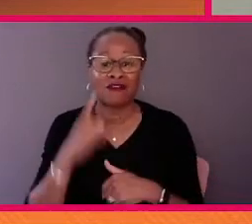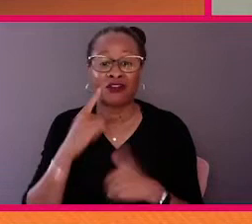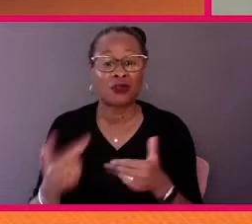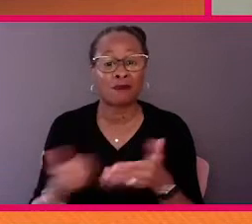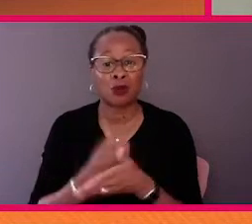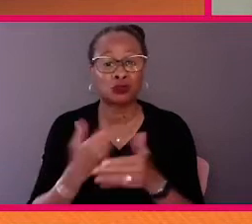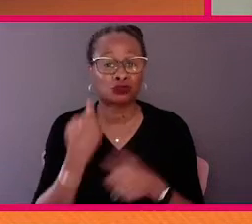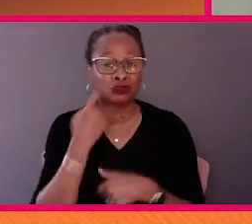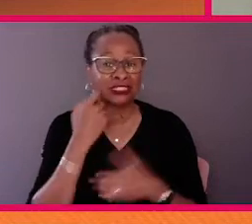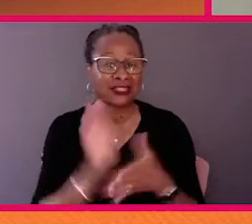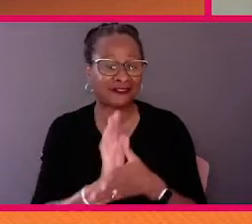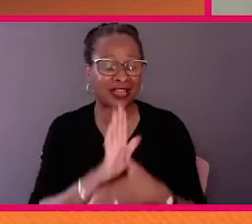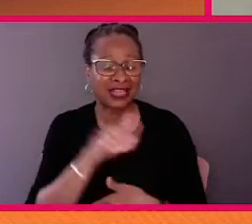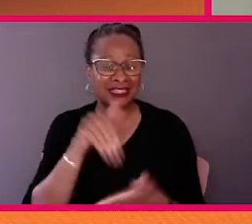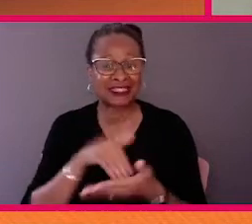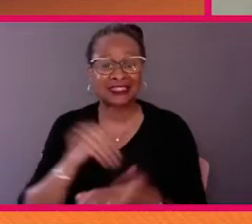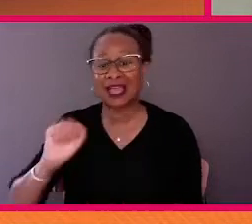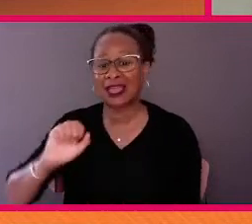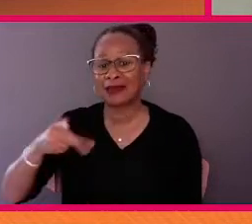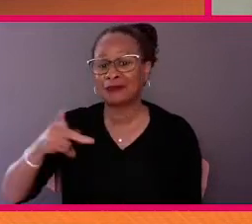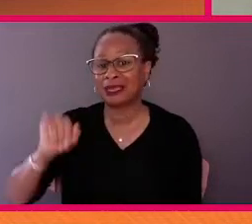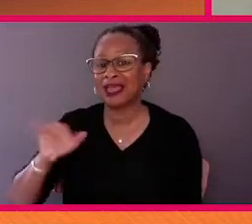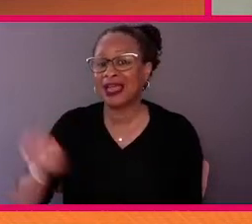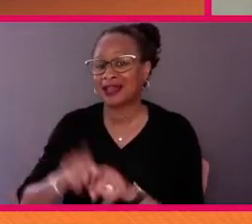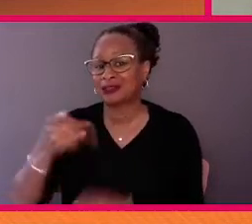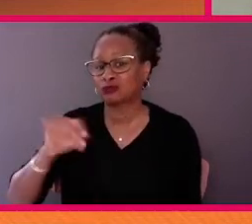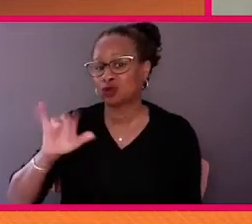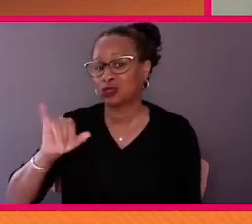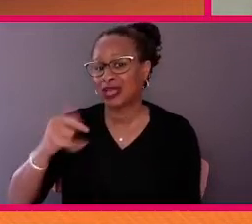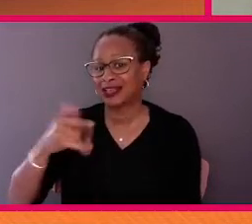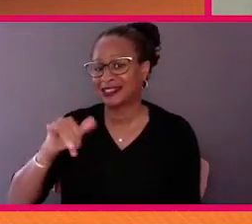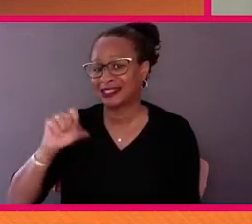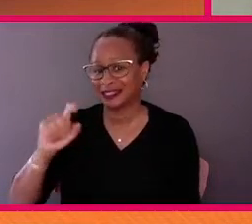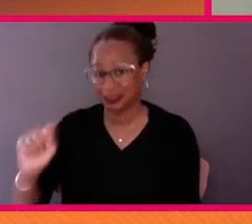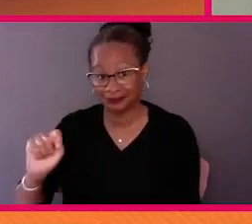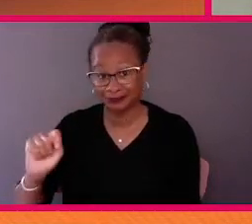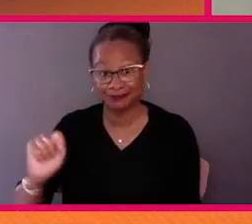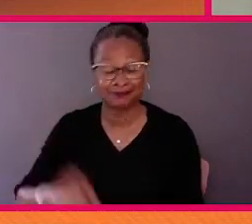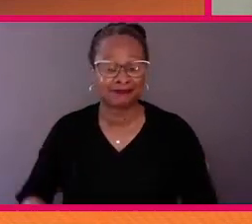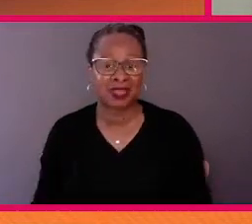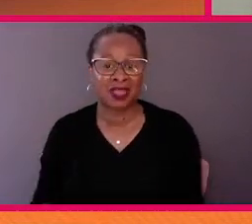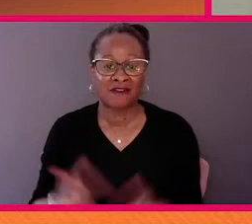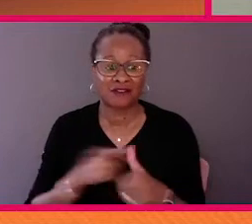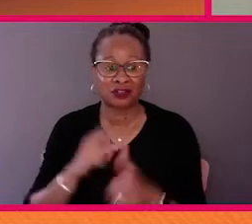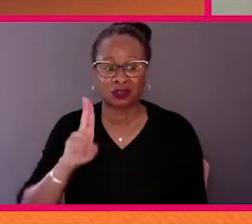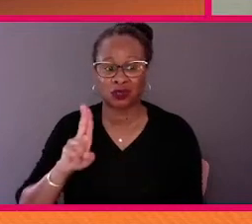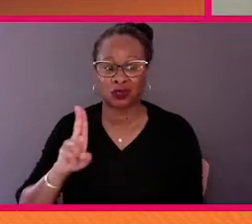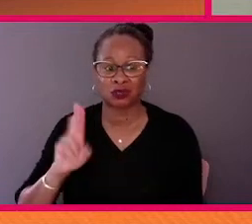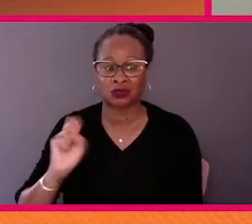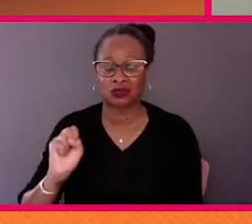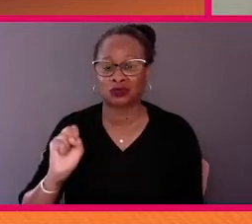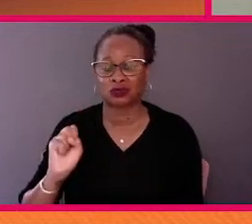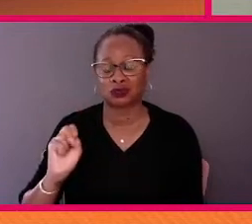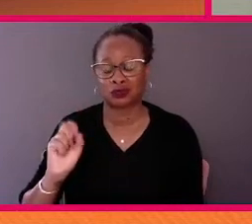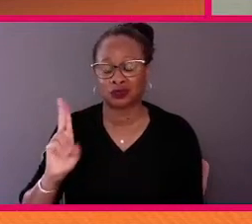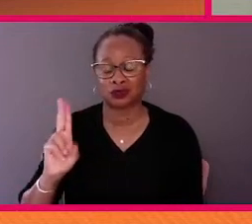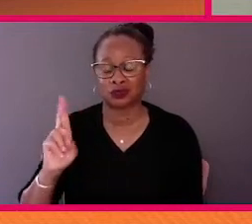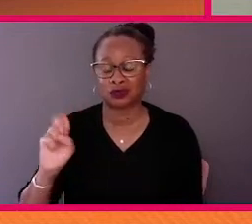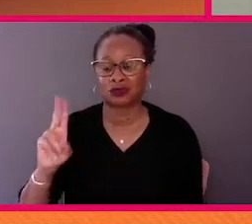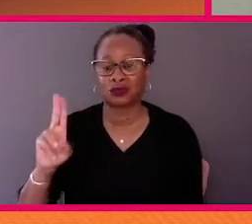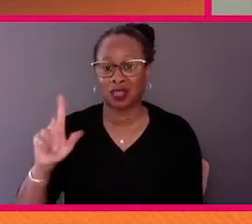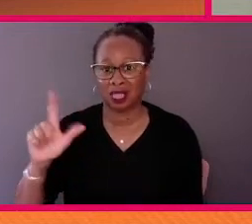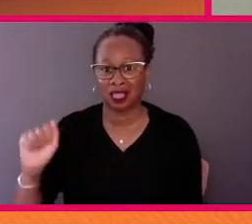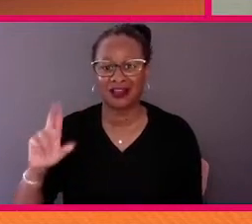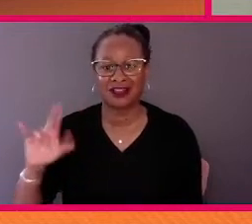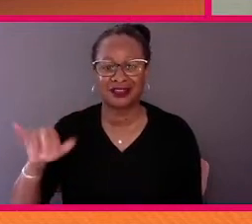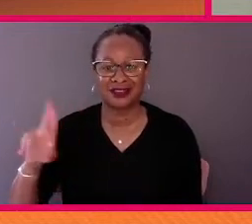and lifts up AAPI protagonist. So first, Ursula Liang. Ursula is a print journalist turned